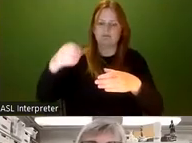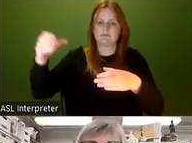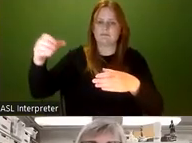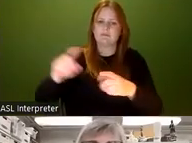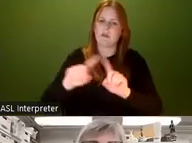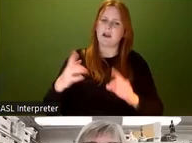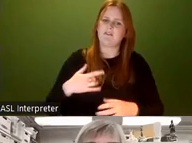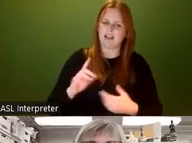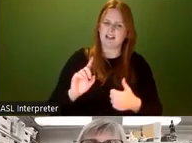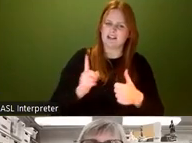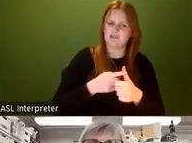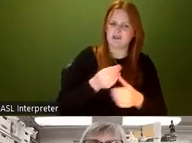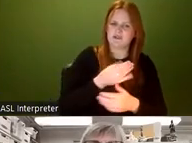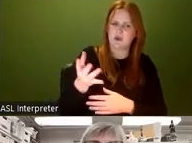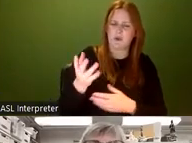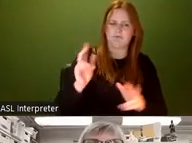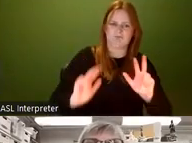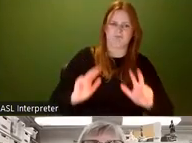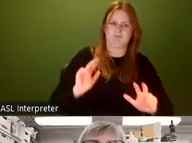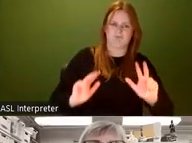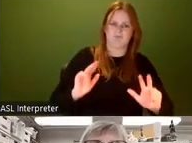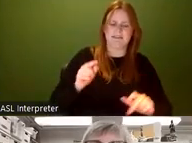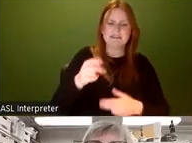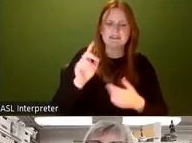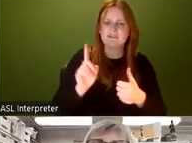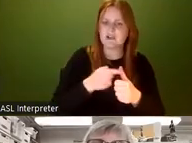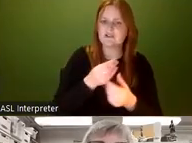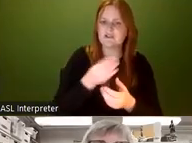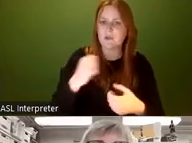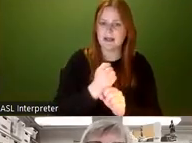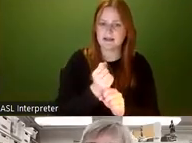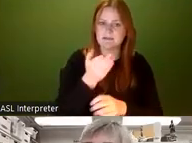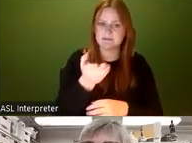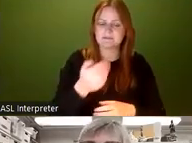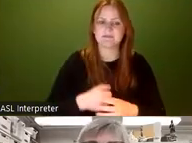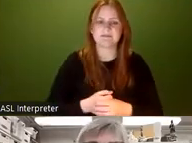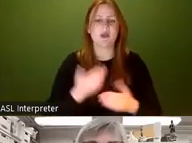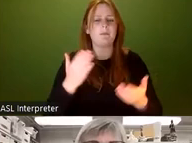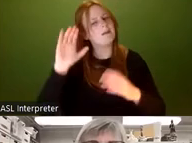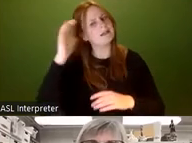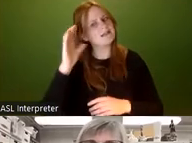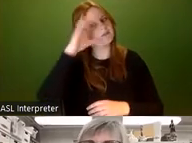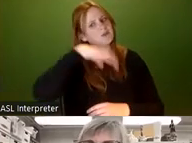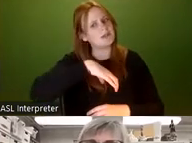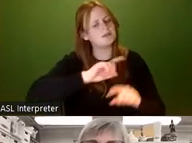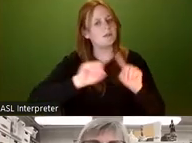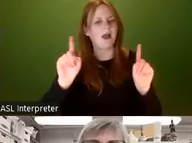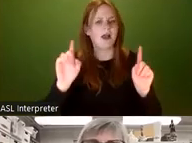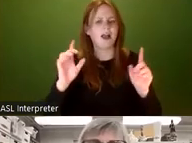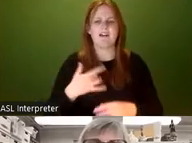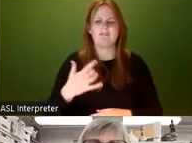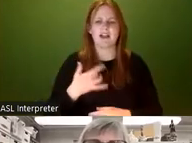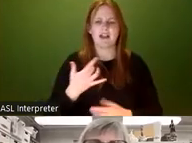These first ones, these were the first ones I made. And it may sound strange, but that's actually, it felt like a bit of